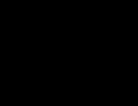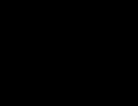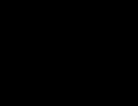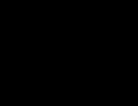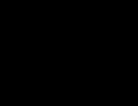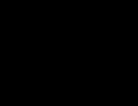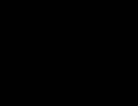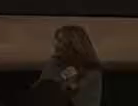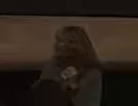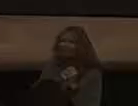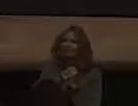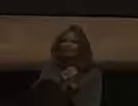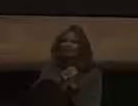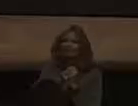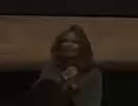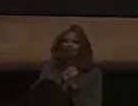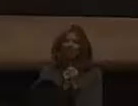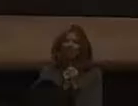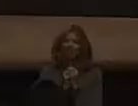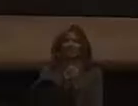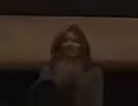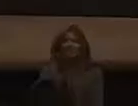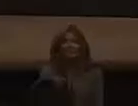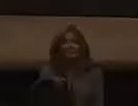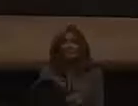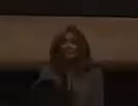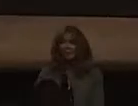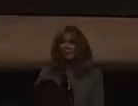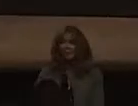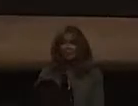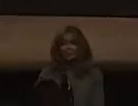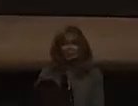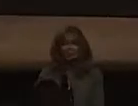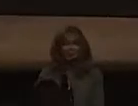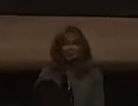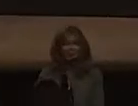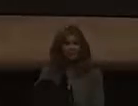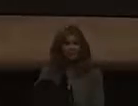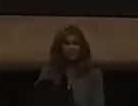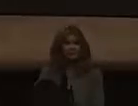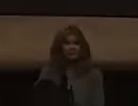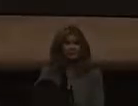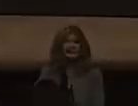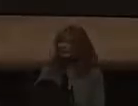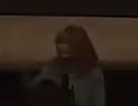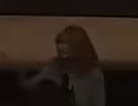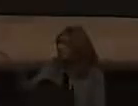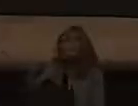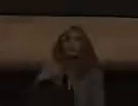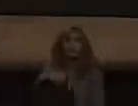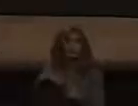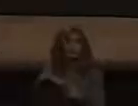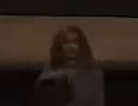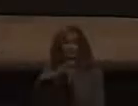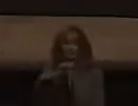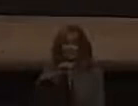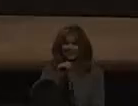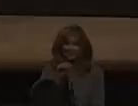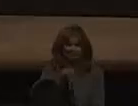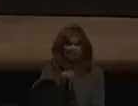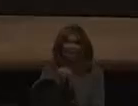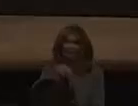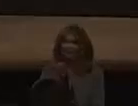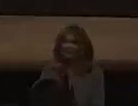House Trust of New York City. Thanks, and thanks for coming. Like Victor said, I am Jason Mischel. I'm his Deputy Commissioner and